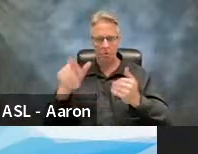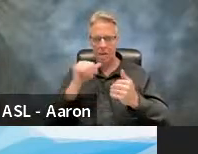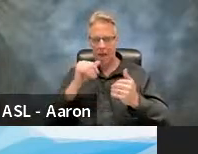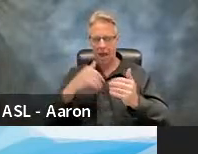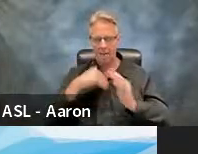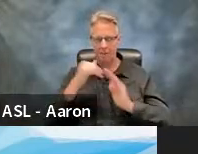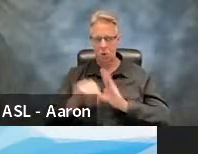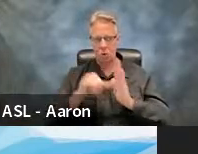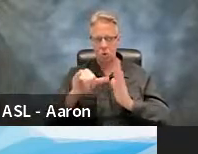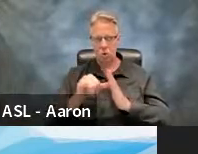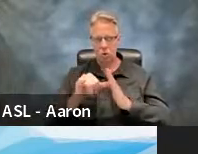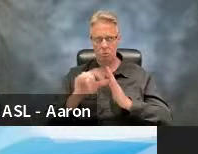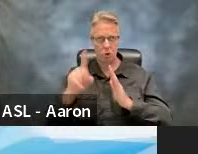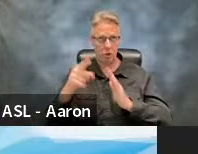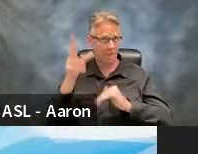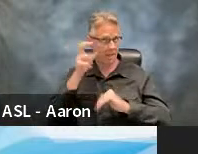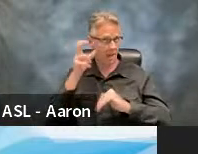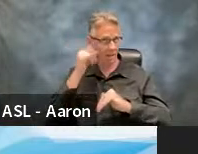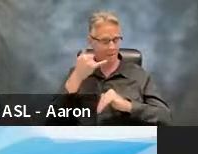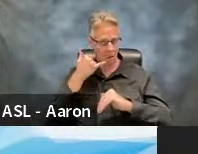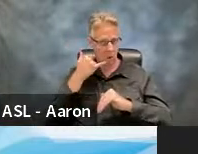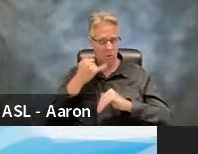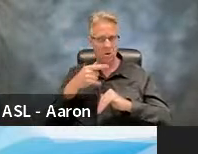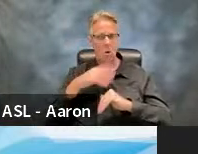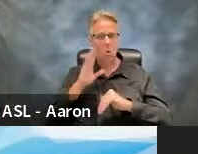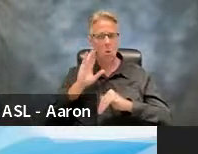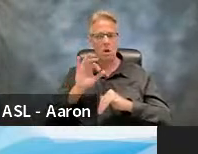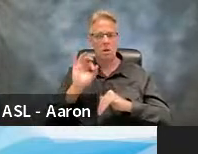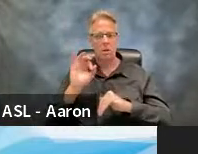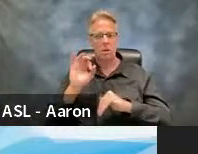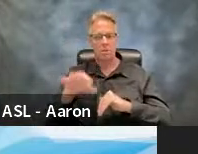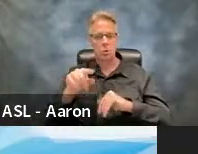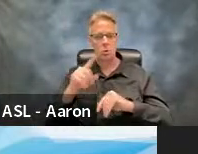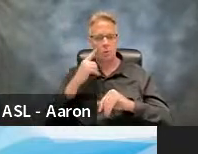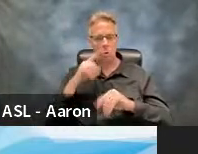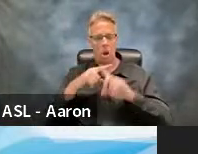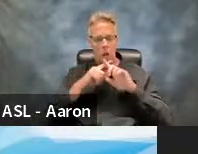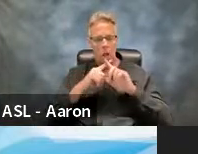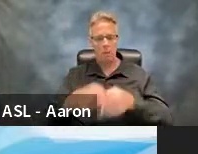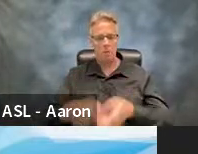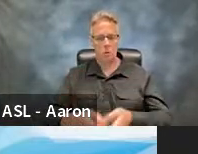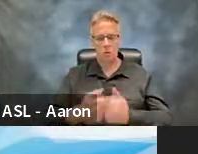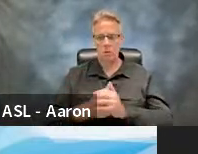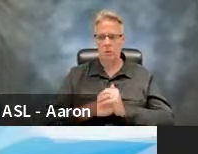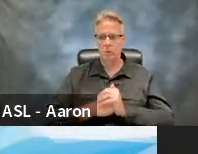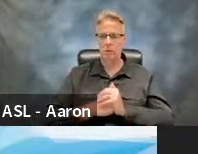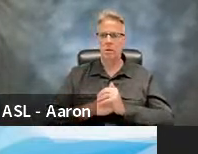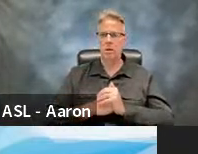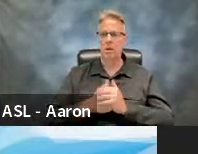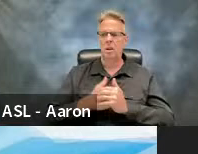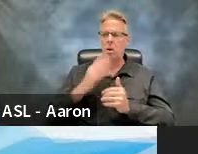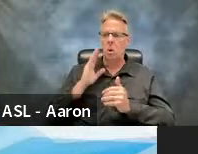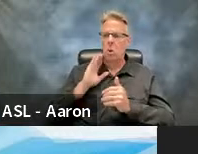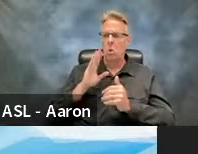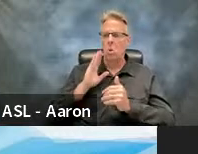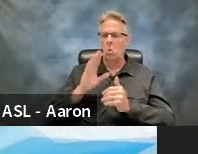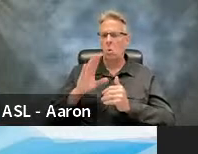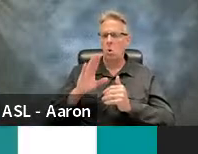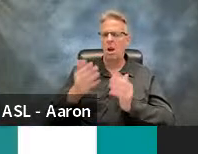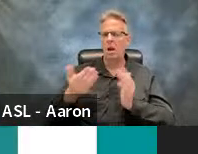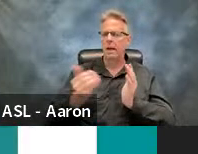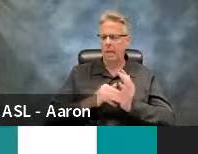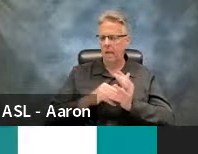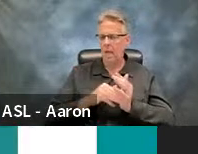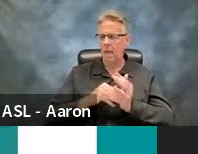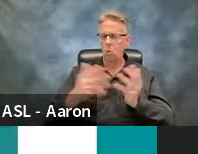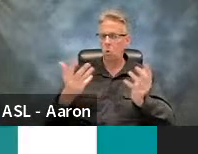background and they're just listening on their phone. They'll get a prompt to unmute. Okay, why don't I go ahead and review the public comment slide again? I